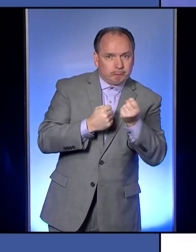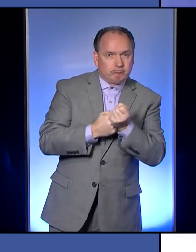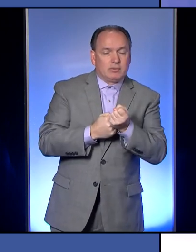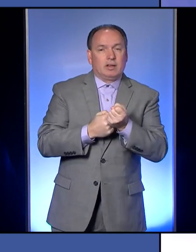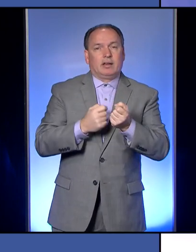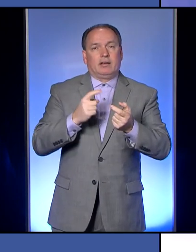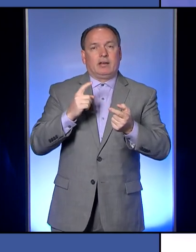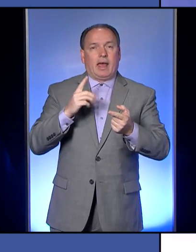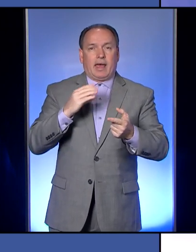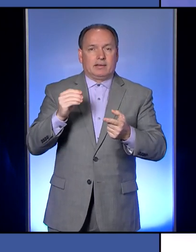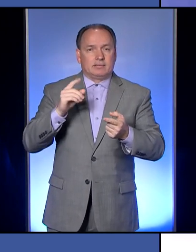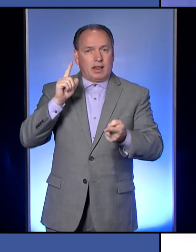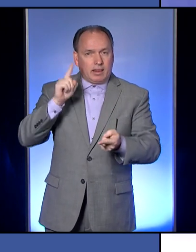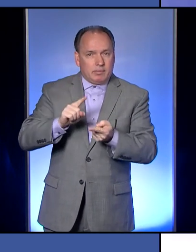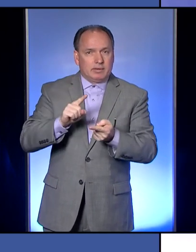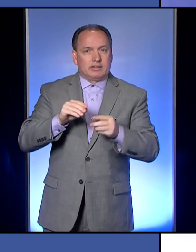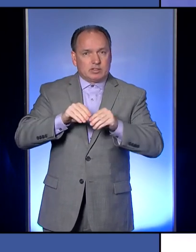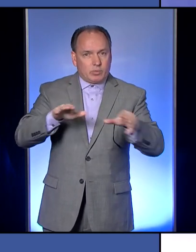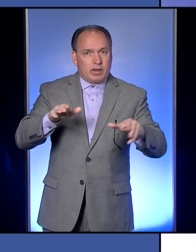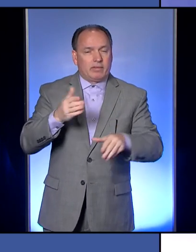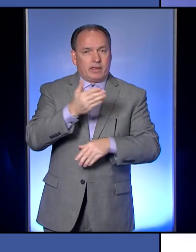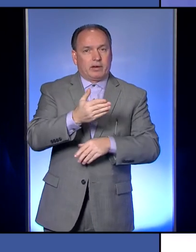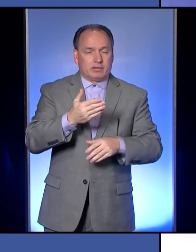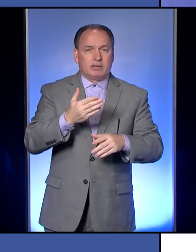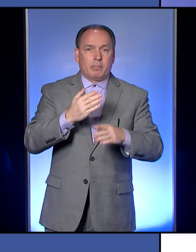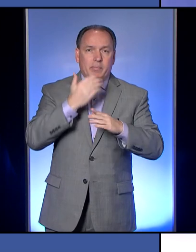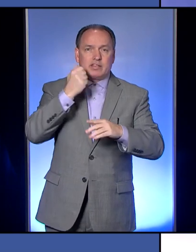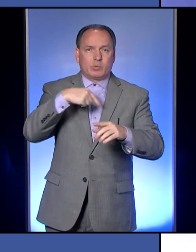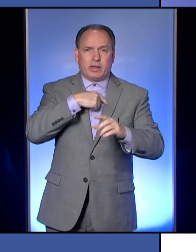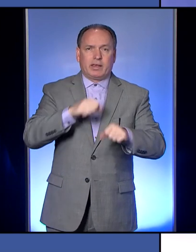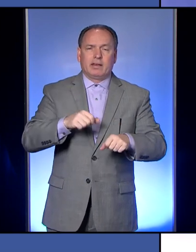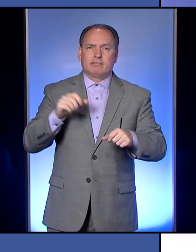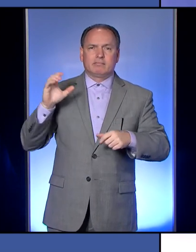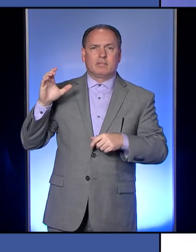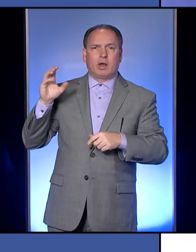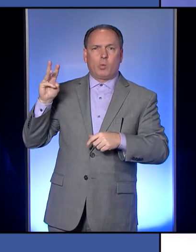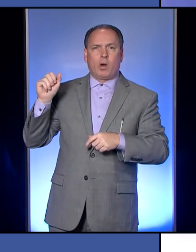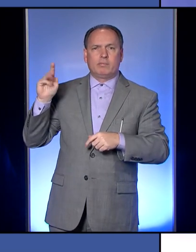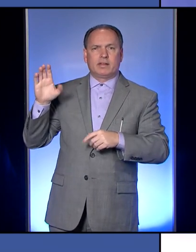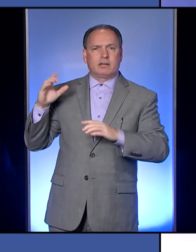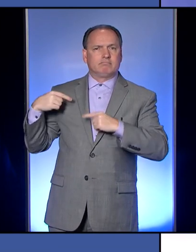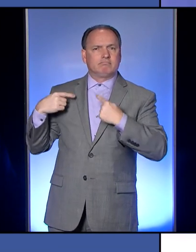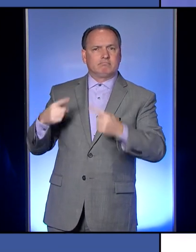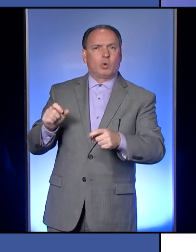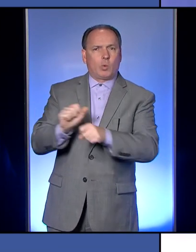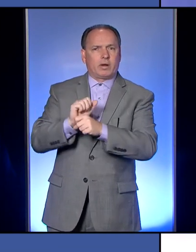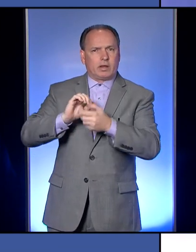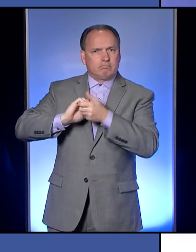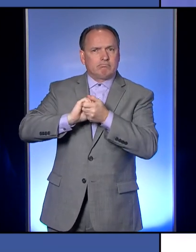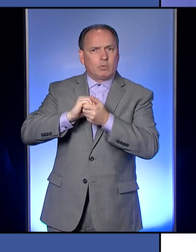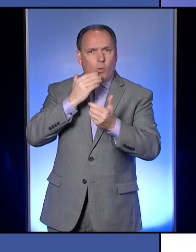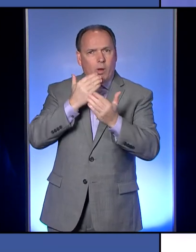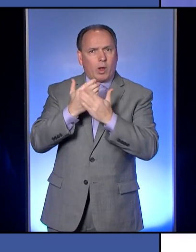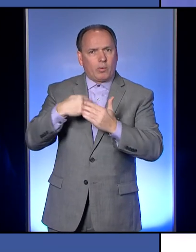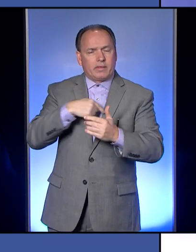spread there as best we can. And I think the corporation is working very well with us. They did the right